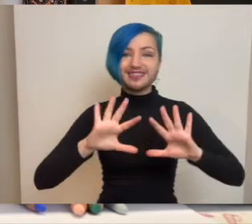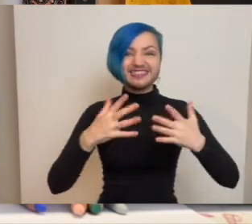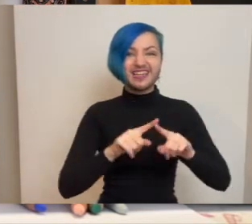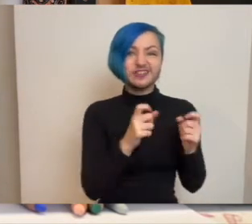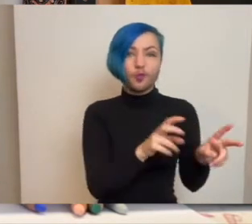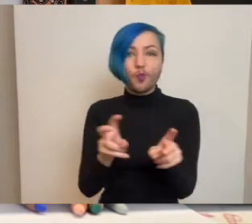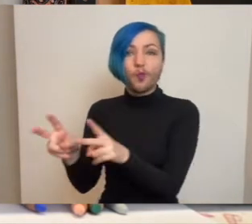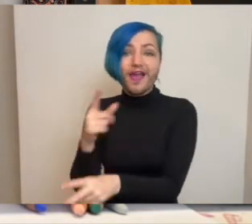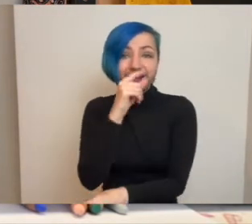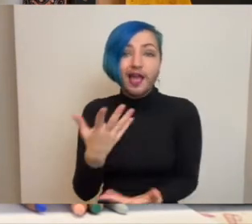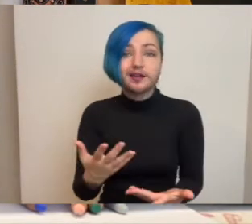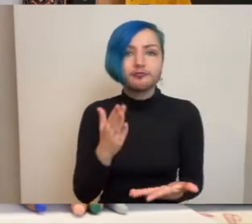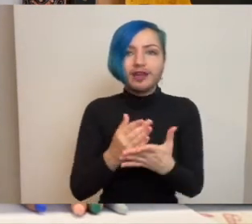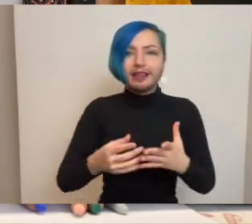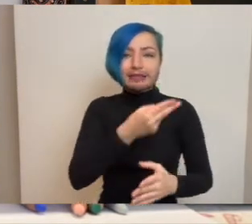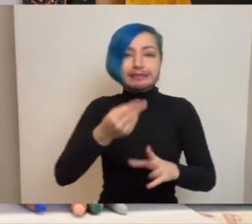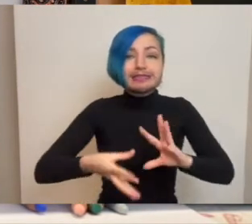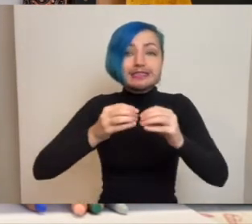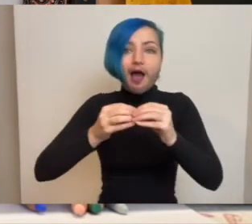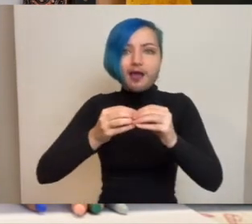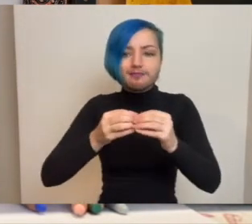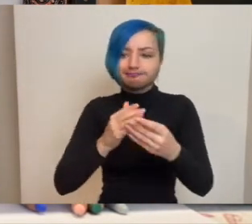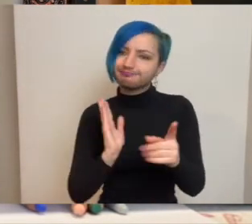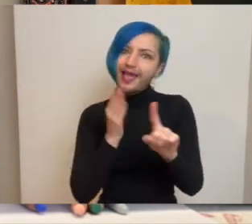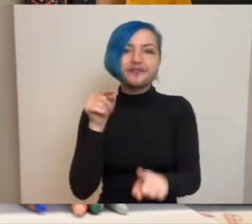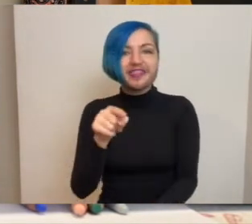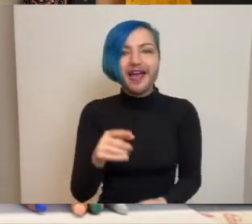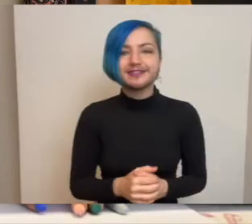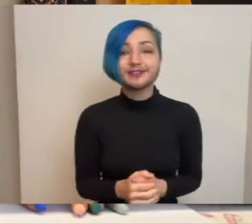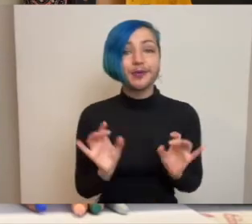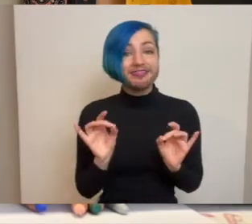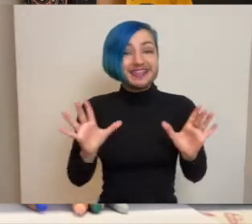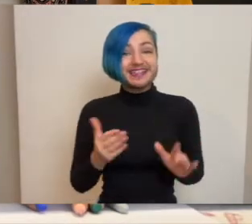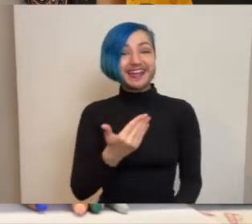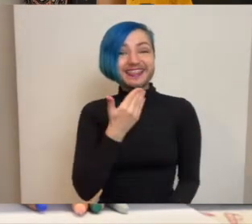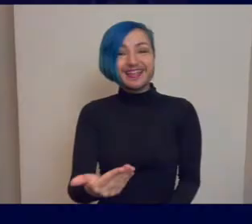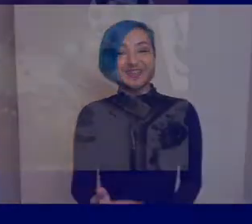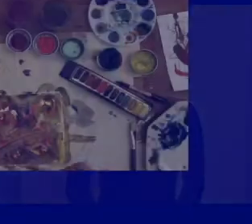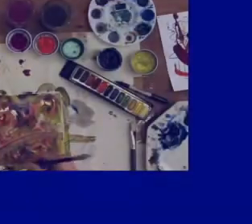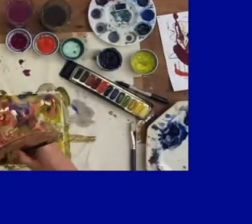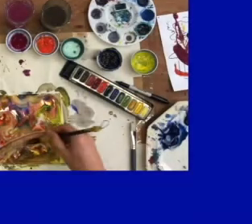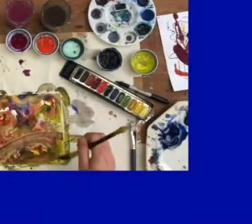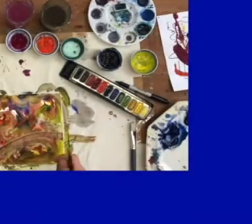different ways, which is what designing is all about. Anyway, there we go. Thank you.